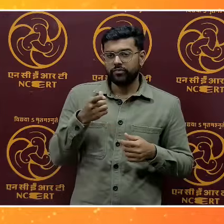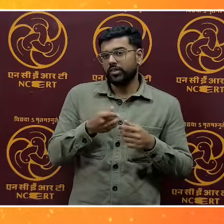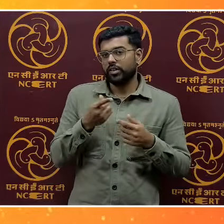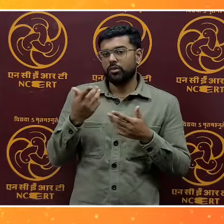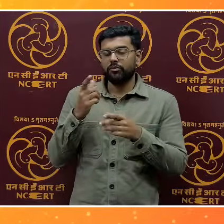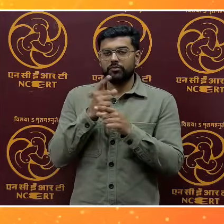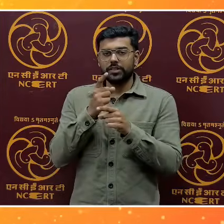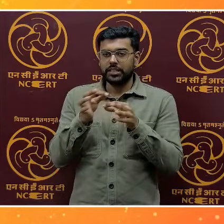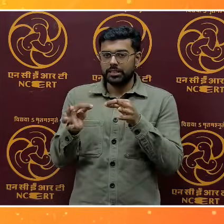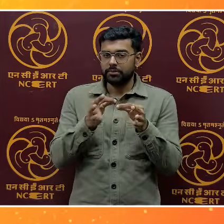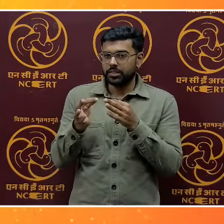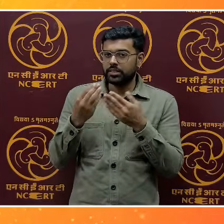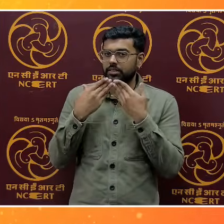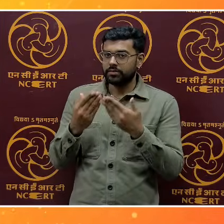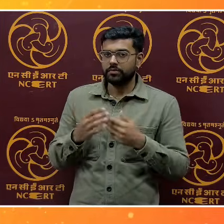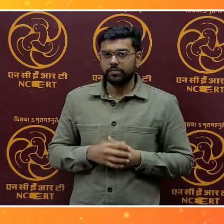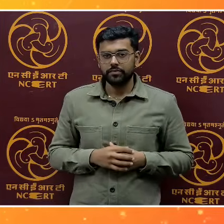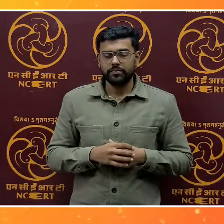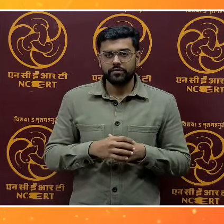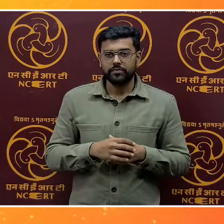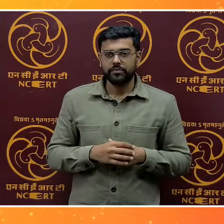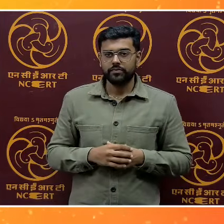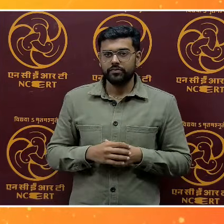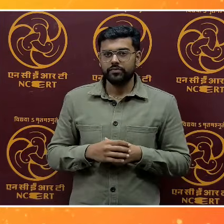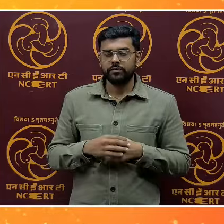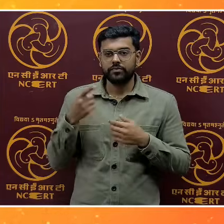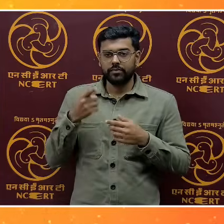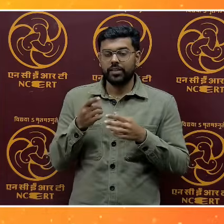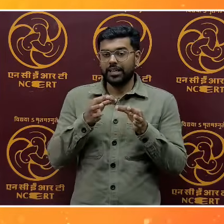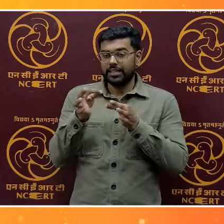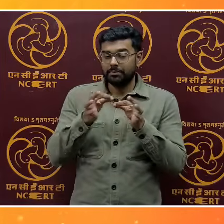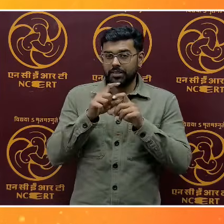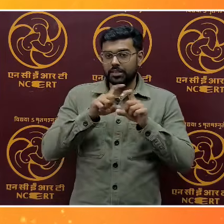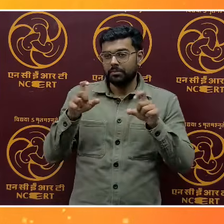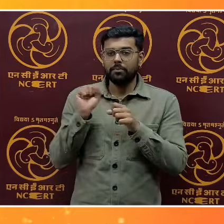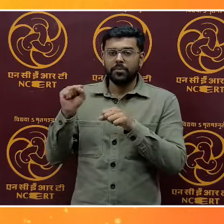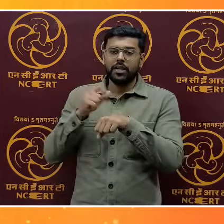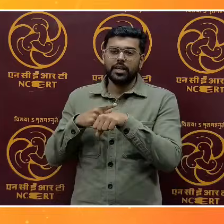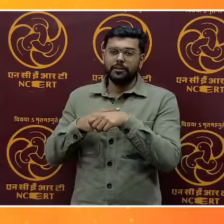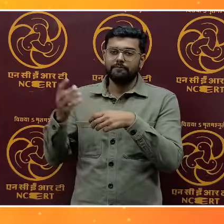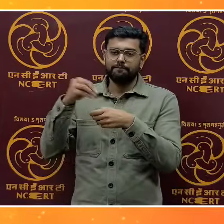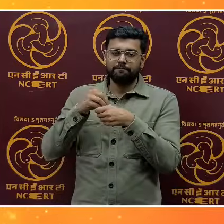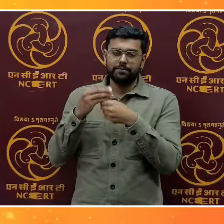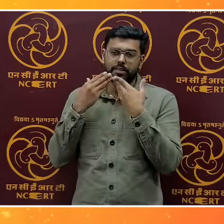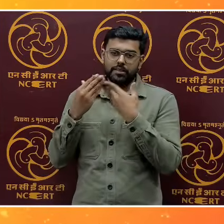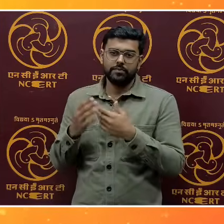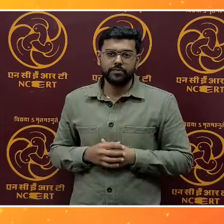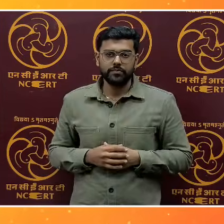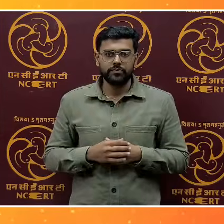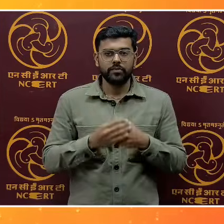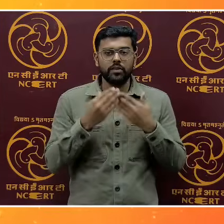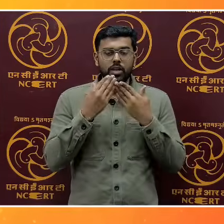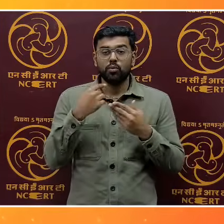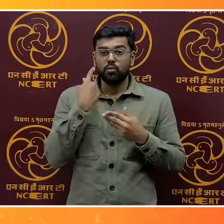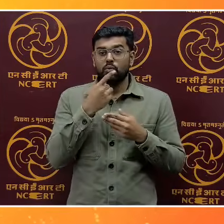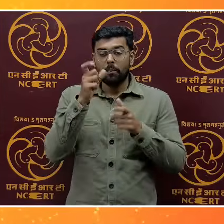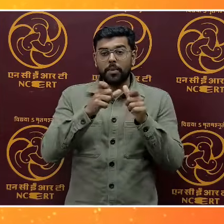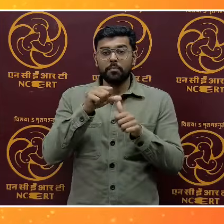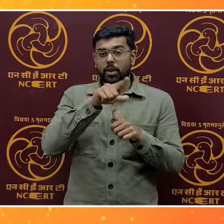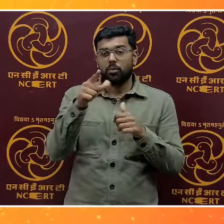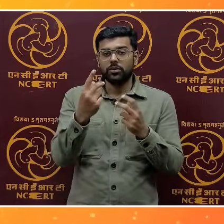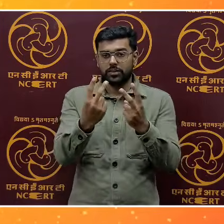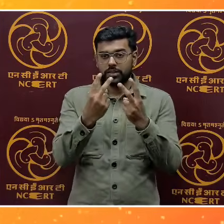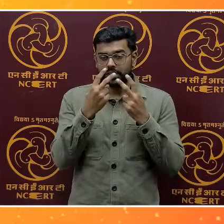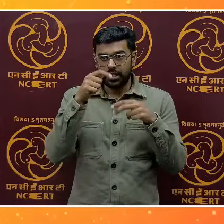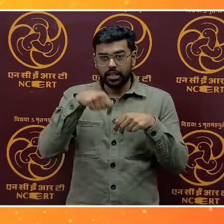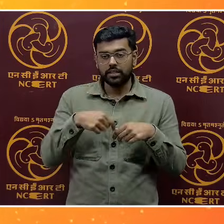having you. you, Thank as you so always. much. Thank you. And thank you for giving us your time. Thank you so much. Thank you to all the viewers for being with